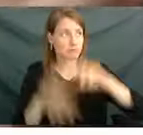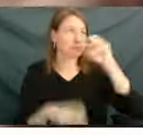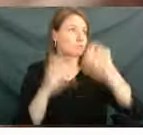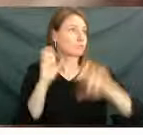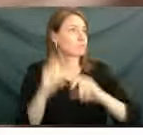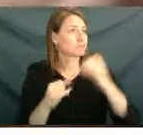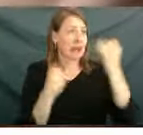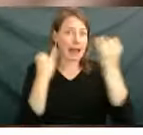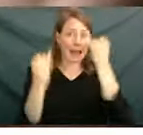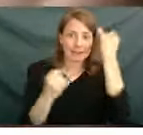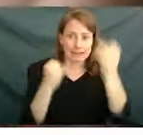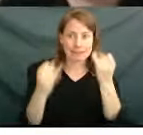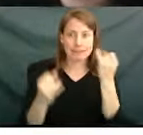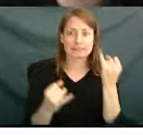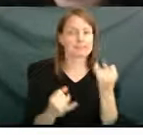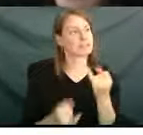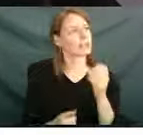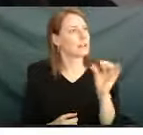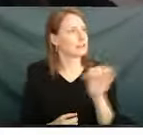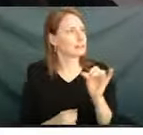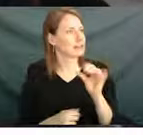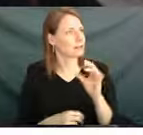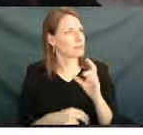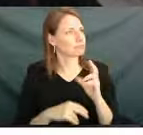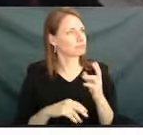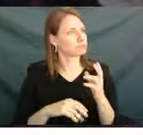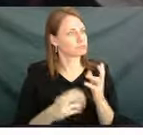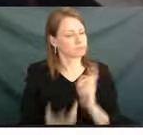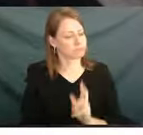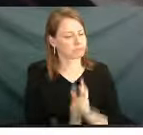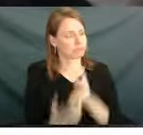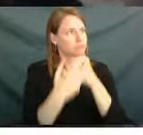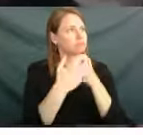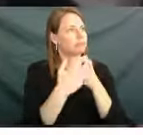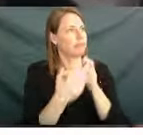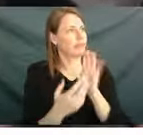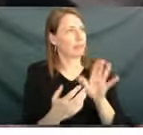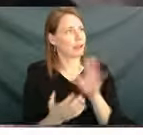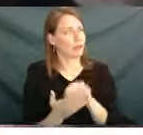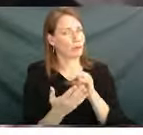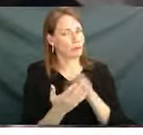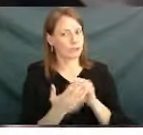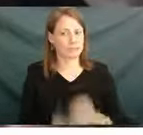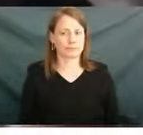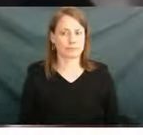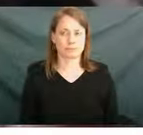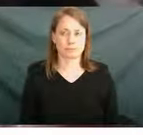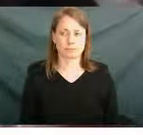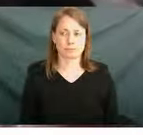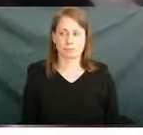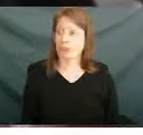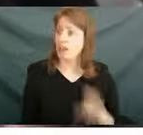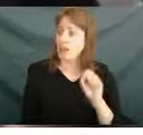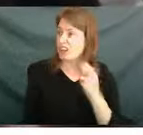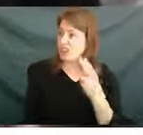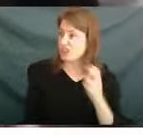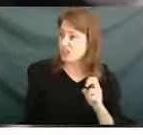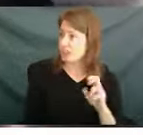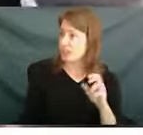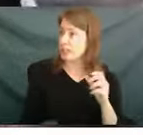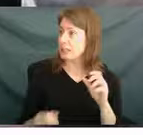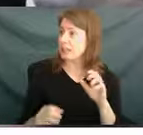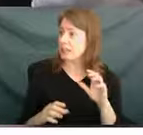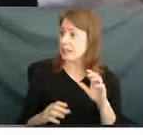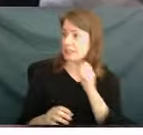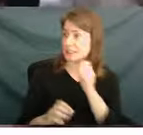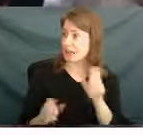learning. What about the prosecutioner? She gave no consent to be put on the website, and it